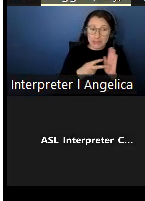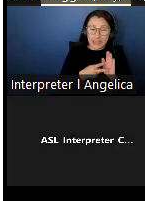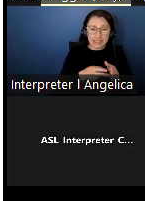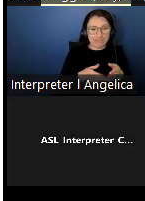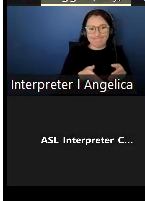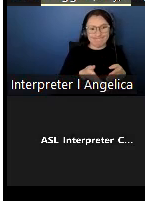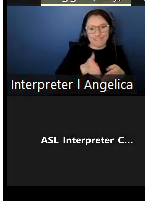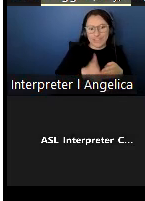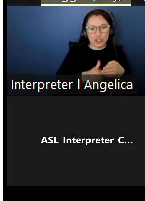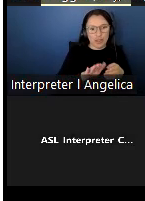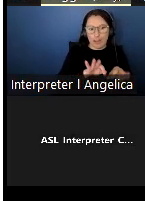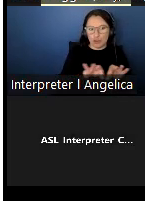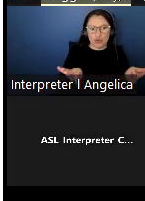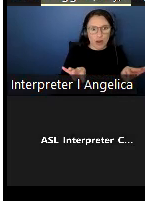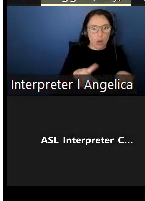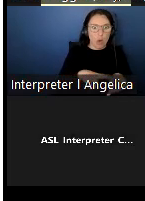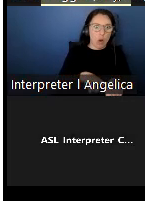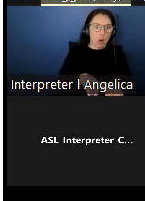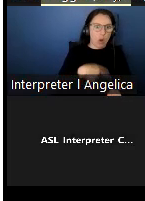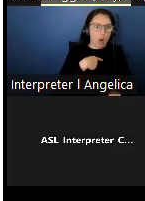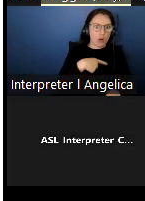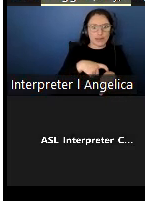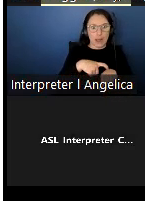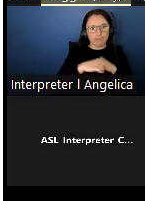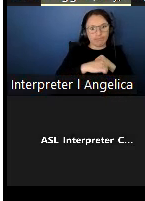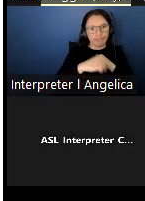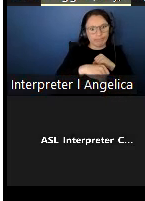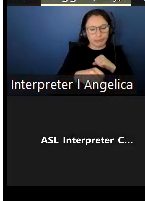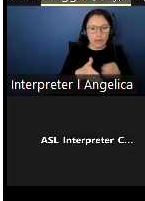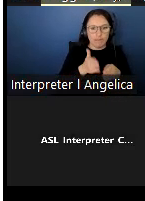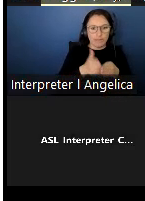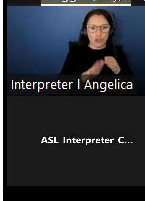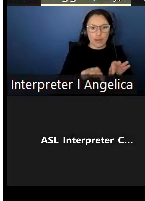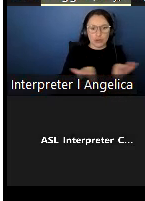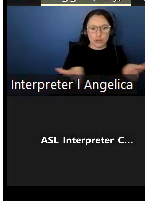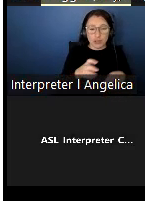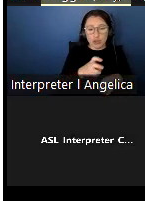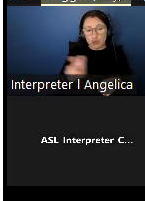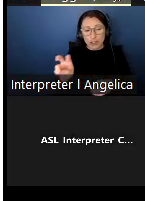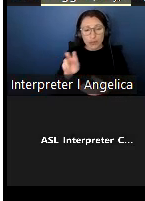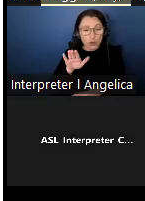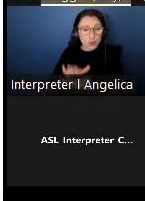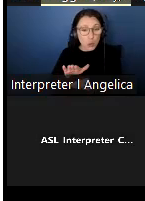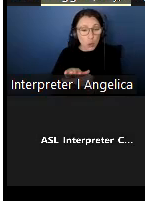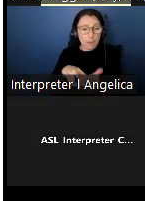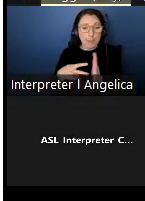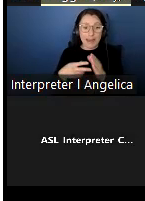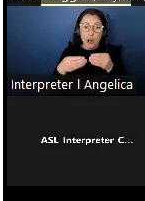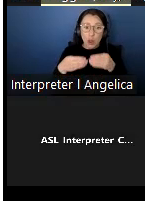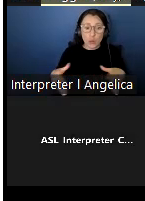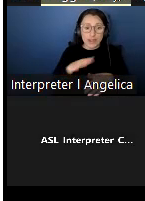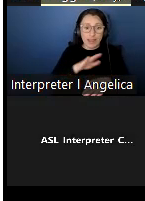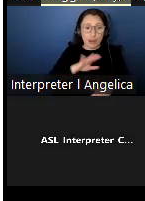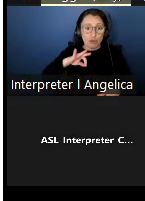taking a much longer time to complete that degree. It could be transferring schools and losing some credits. And it can